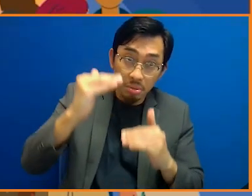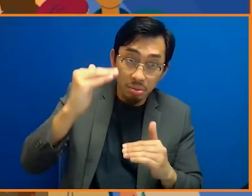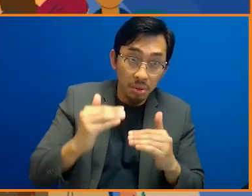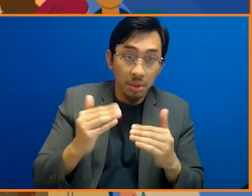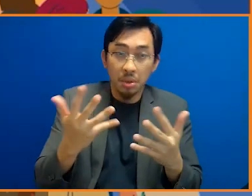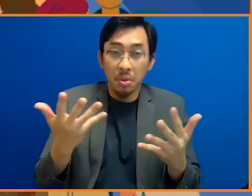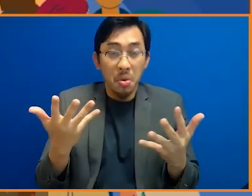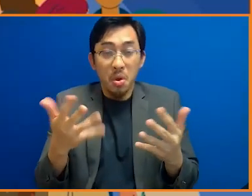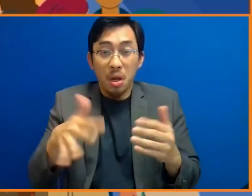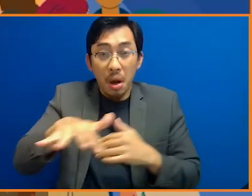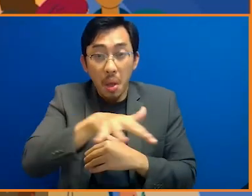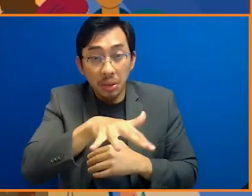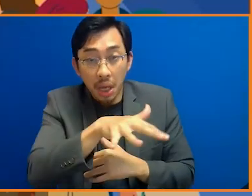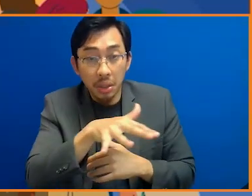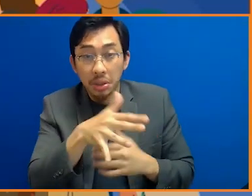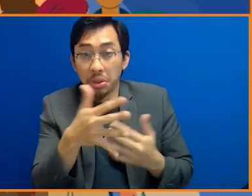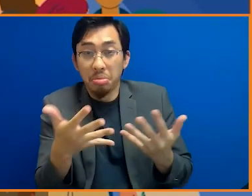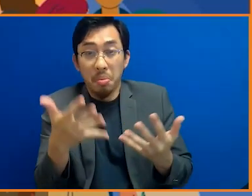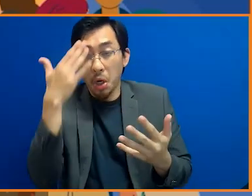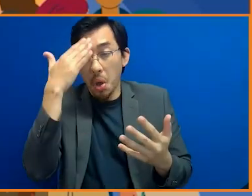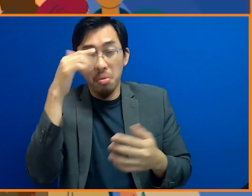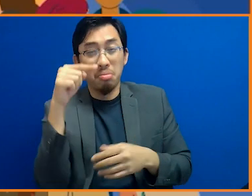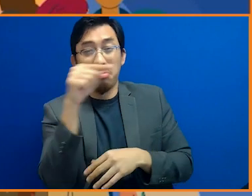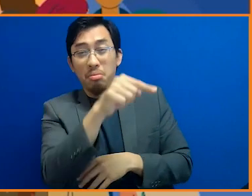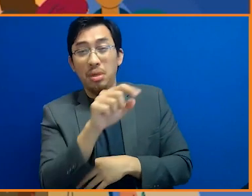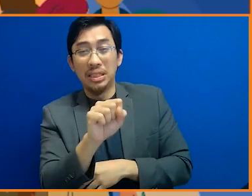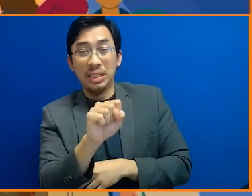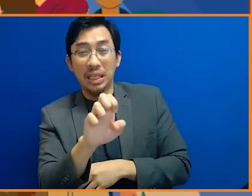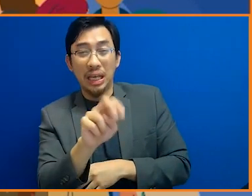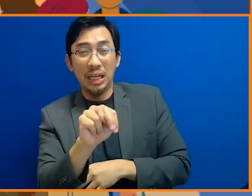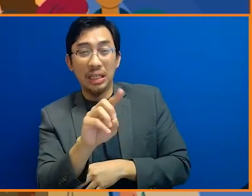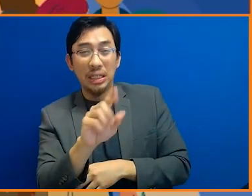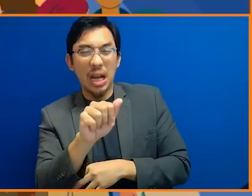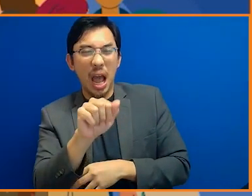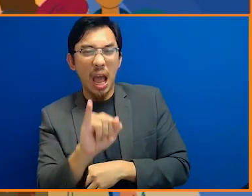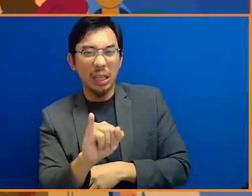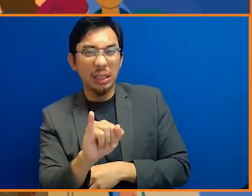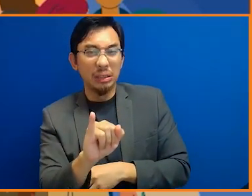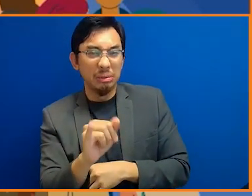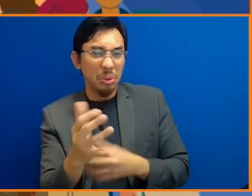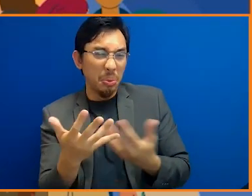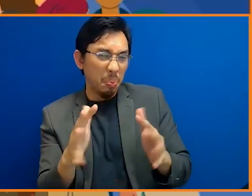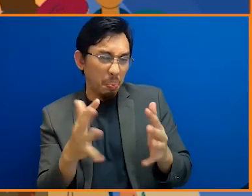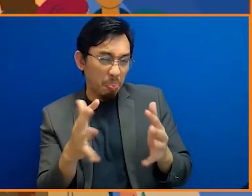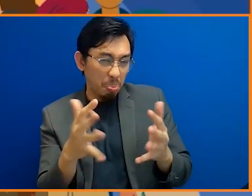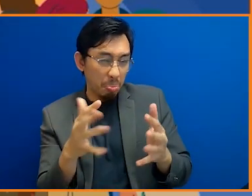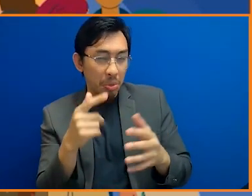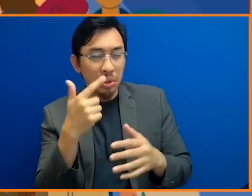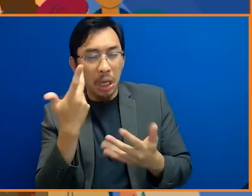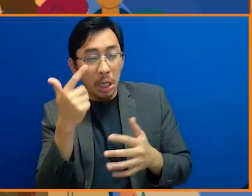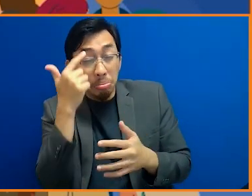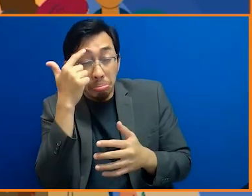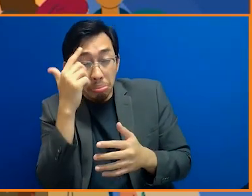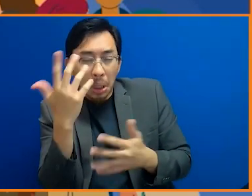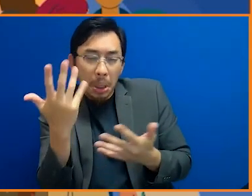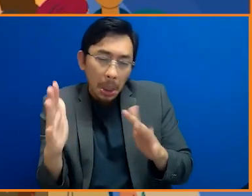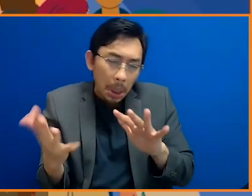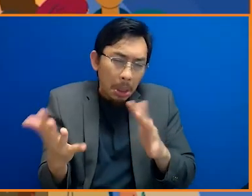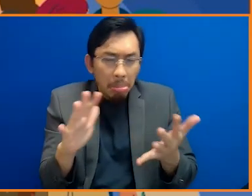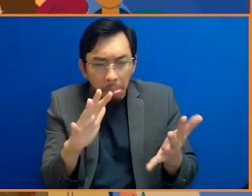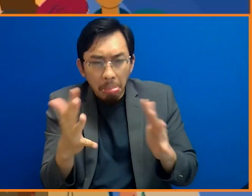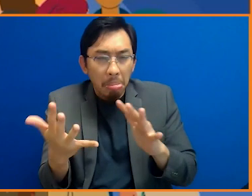depths or flow velocity or more location. We only know in Sendai, so that's led to